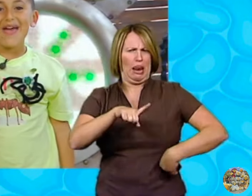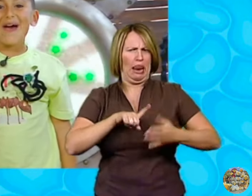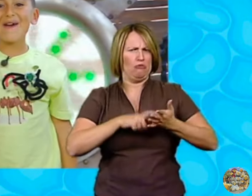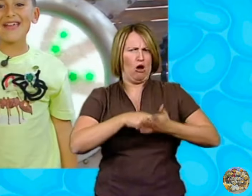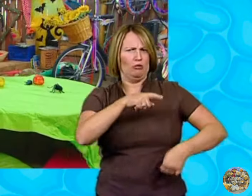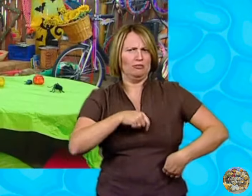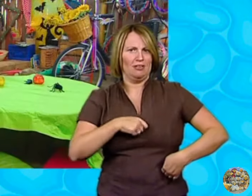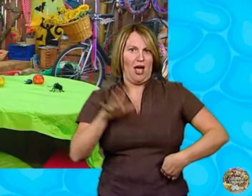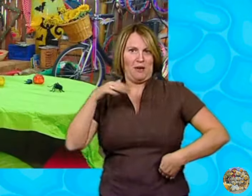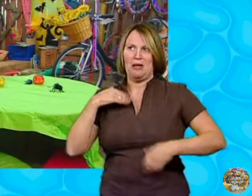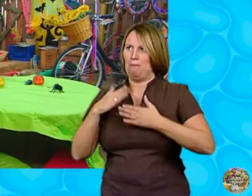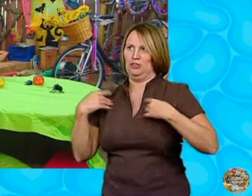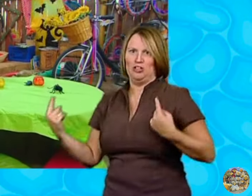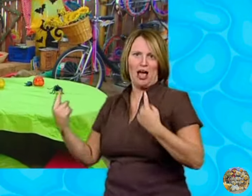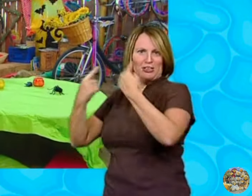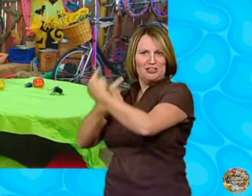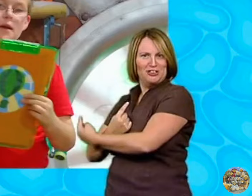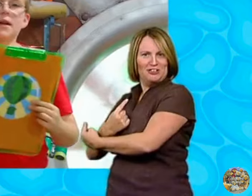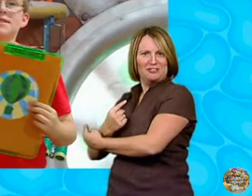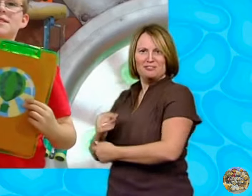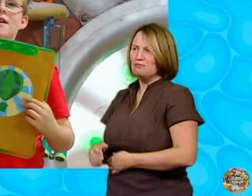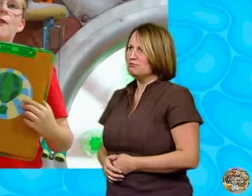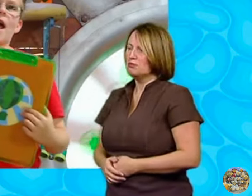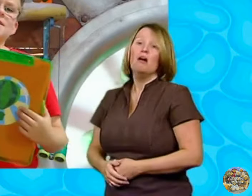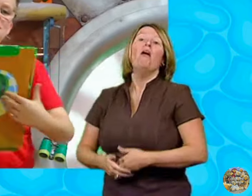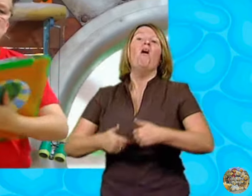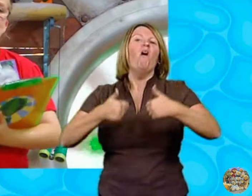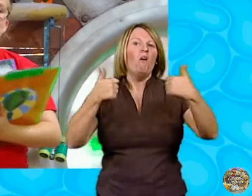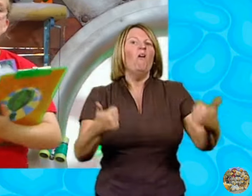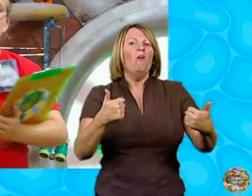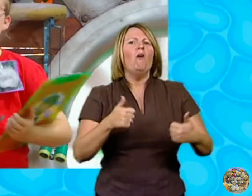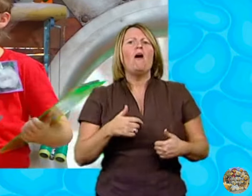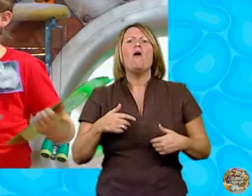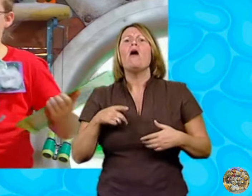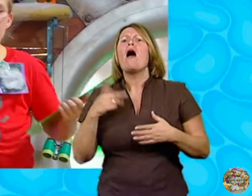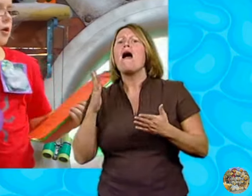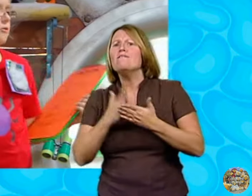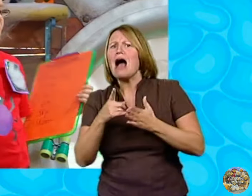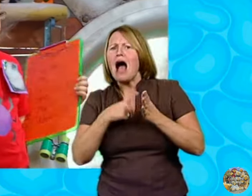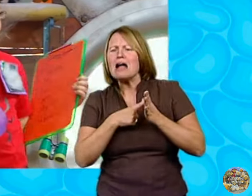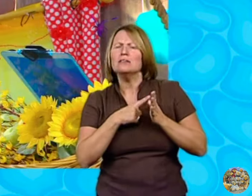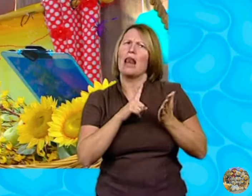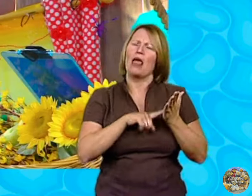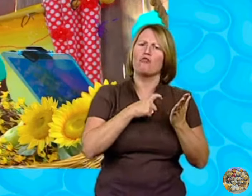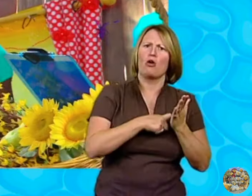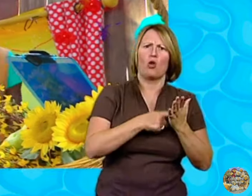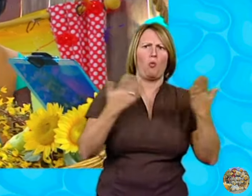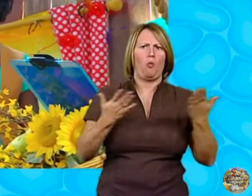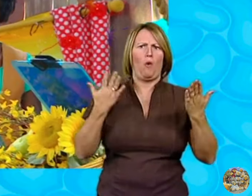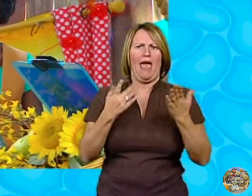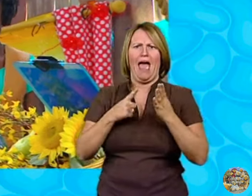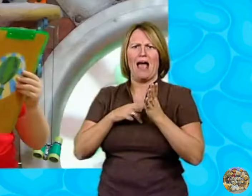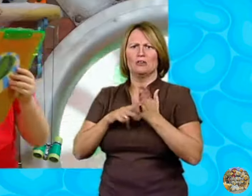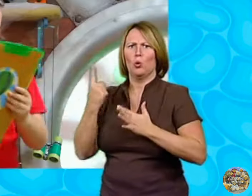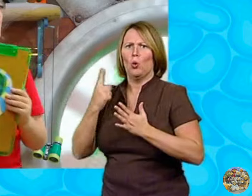Rose. Oh yes I am, we changed bodies. So if Ant is Lily Rose, who's Ant? I'm